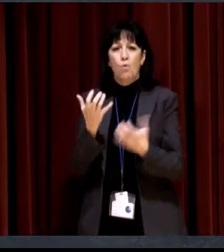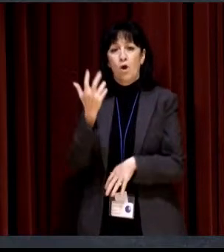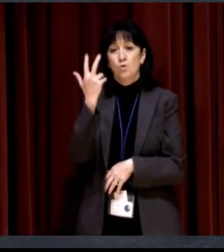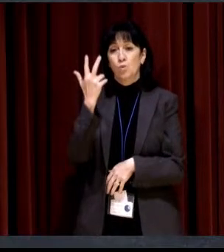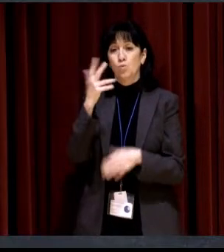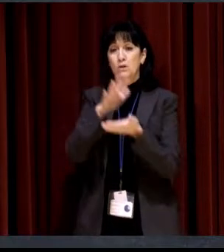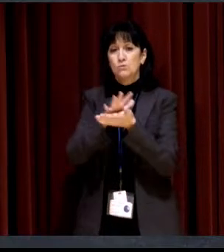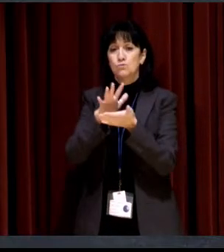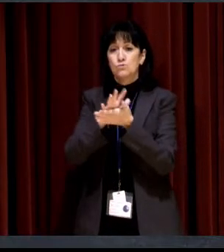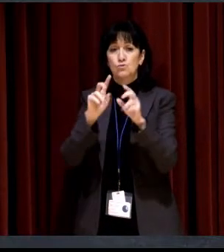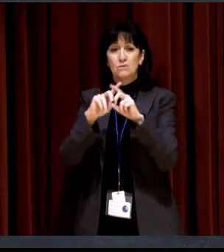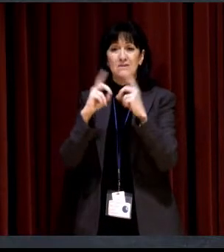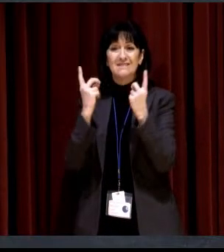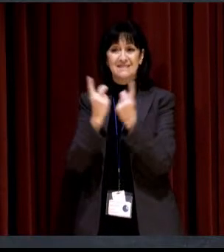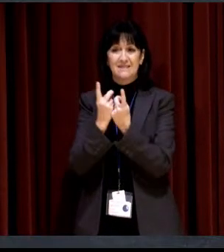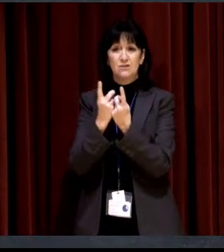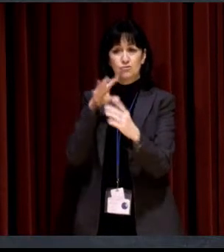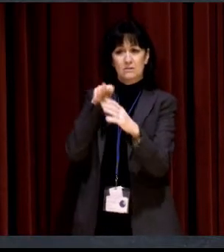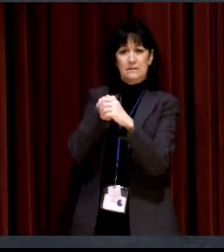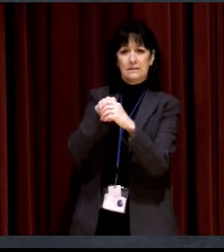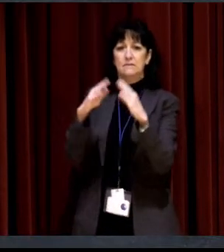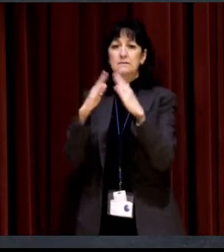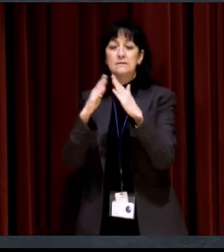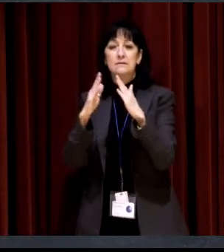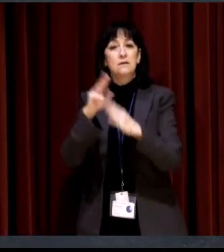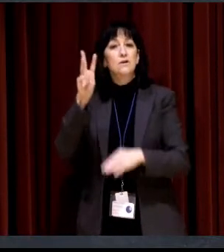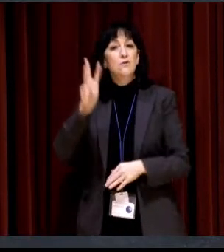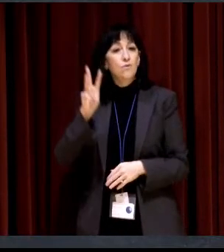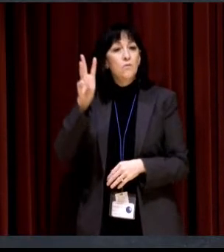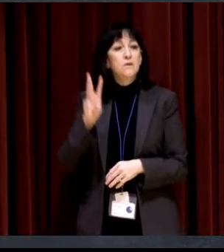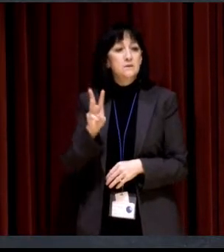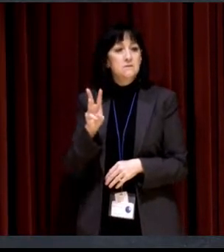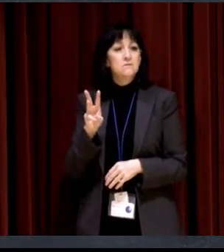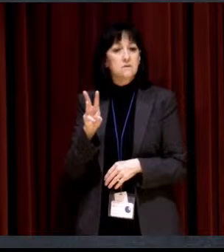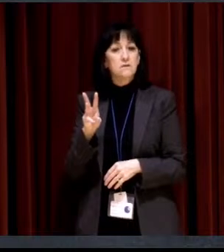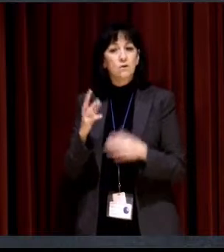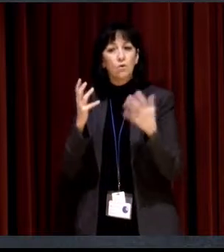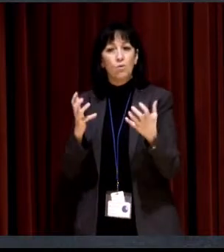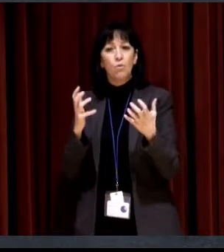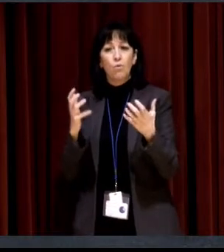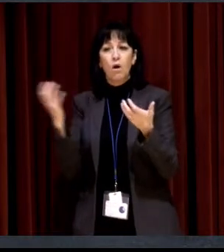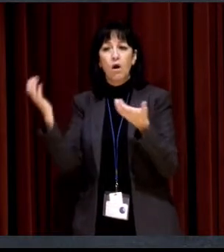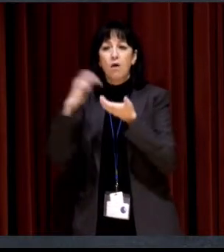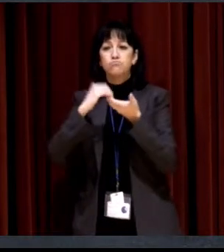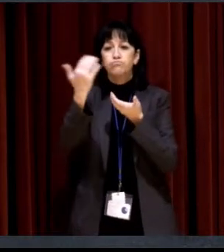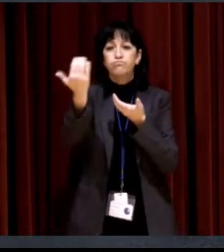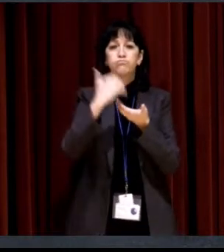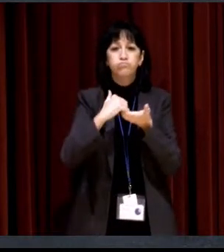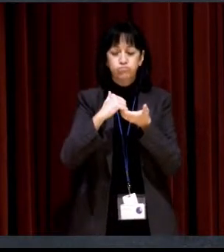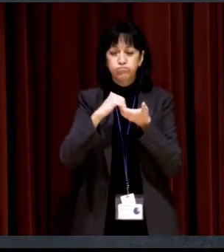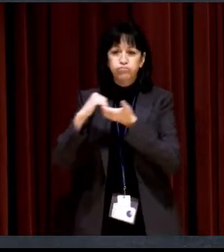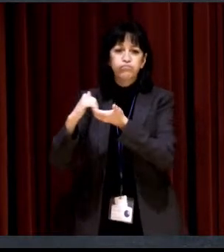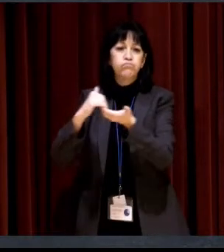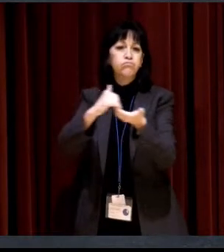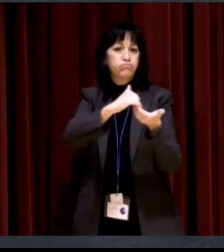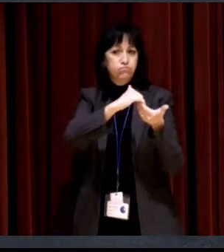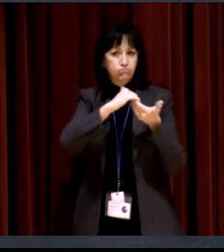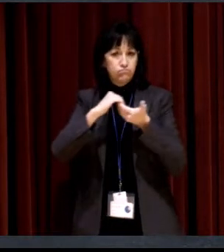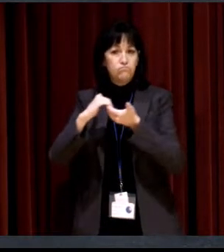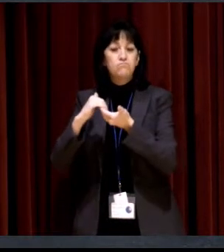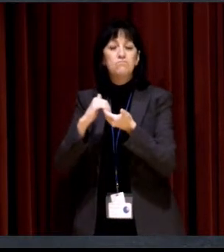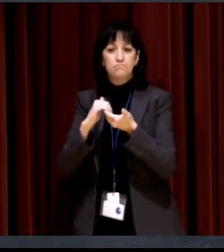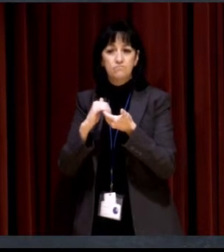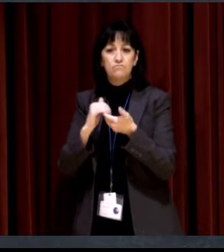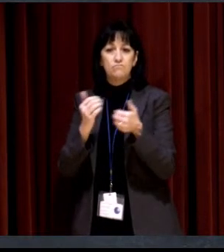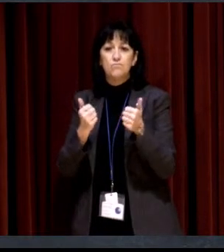represent the city of Wilmington. Leaving out Colonial, they have a very, very small piece of the city in a collaborative effort